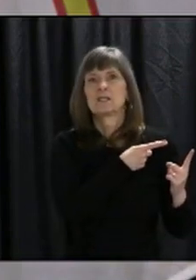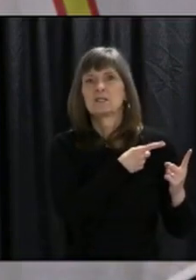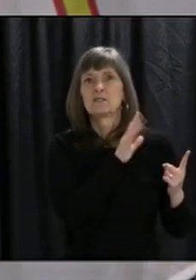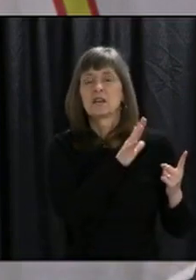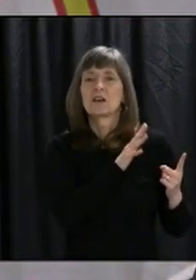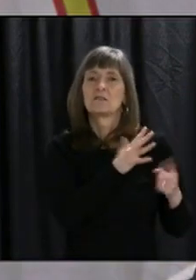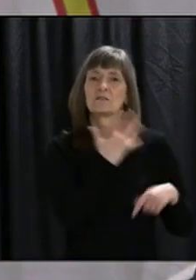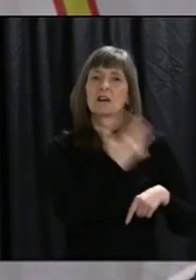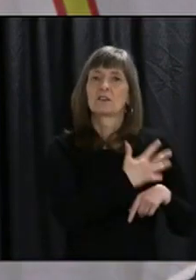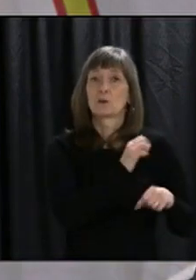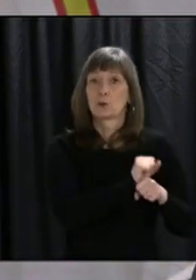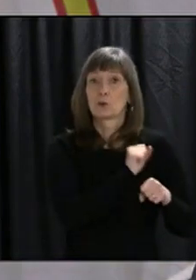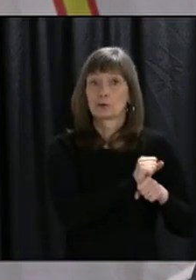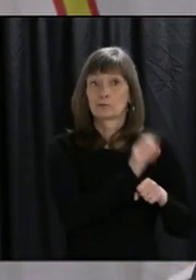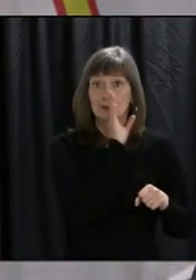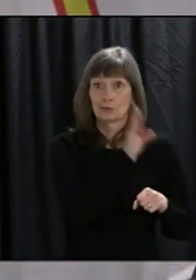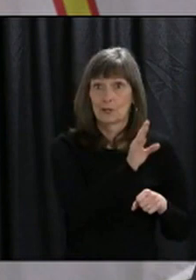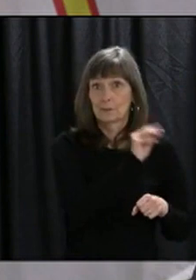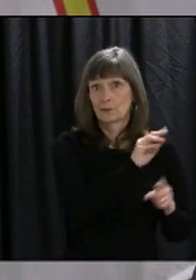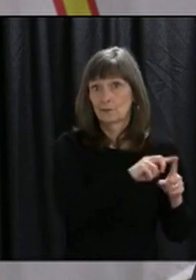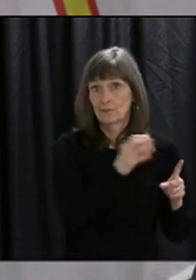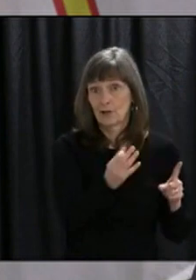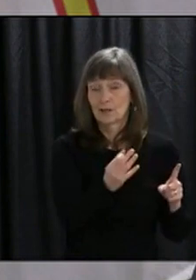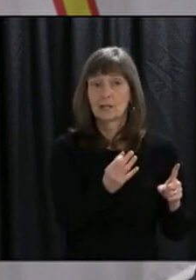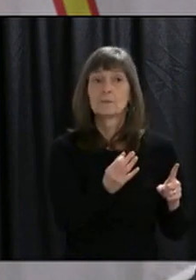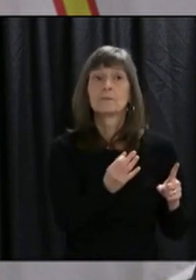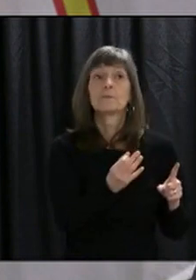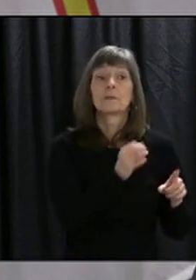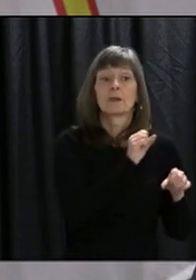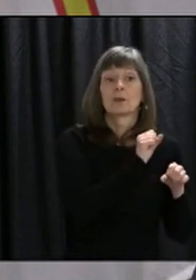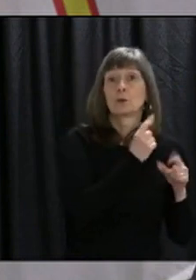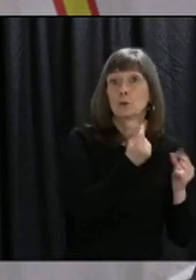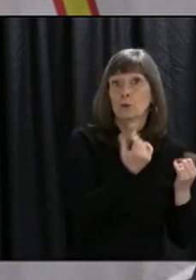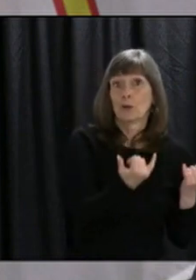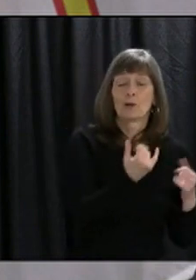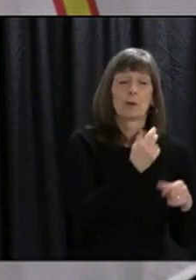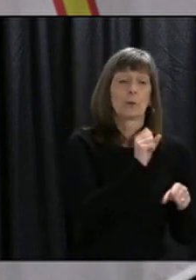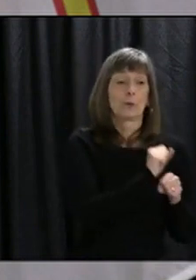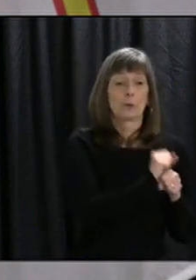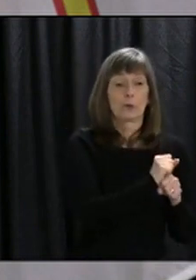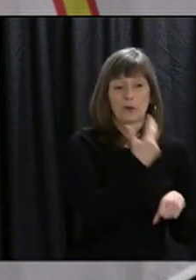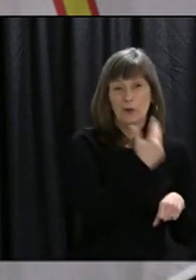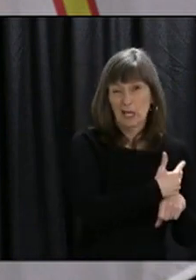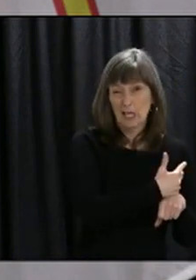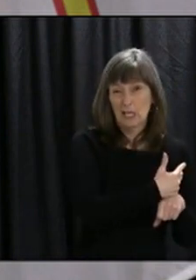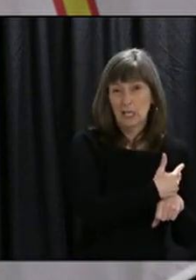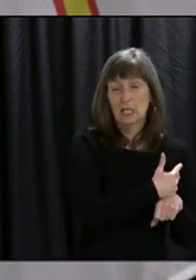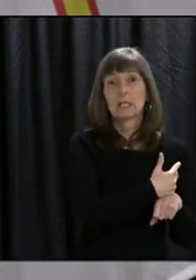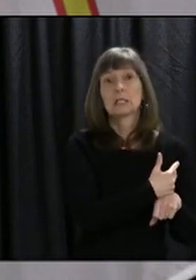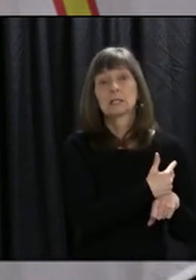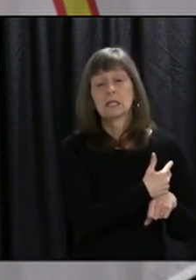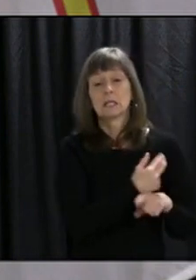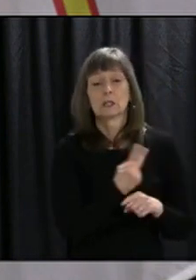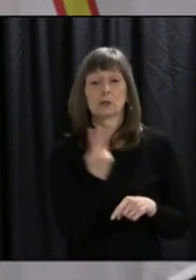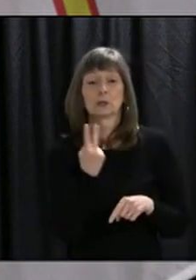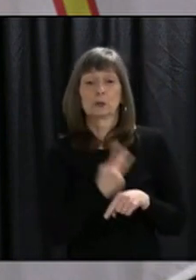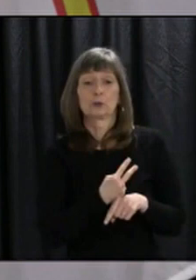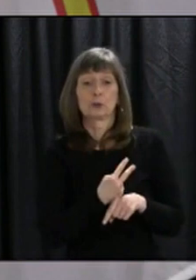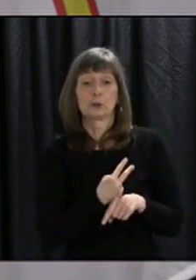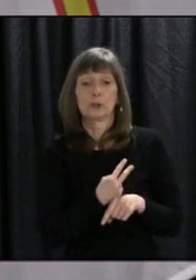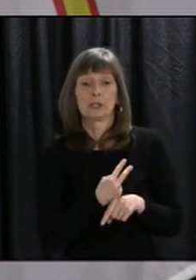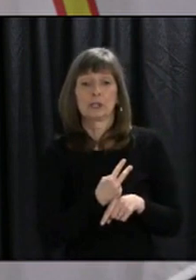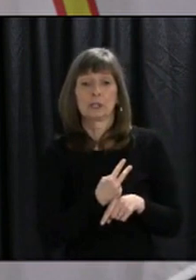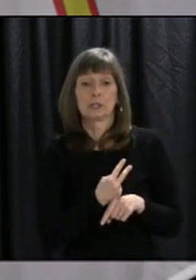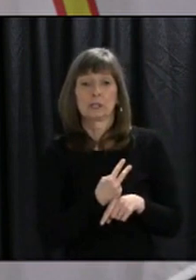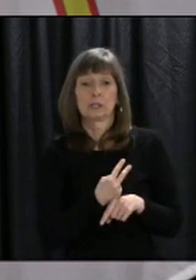5-day work week, is that they would work 3 days, and I think the suggestion is that they would spend 2 days or 2 days a week,